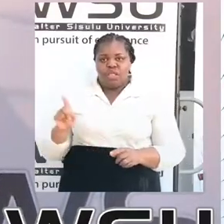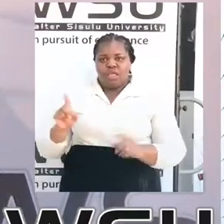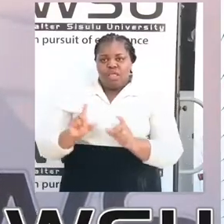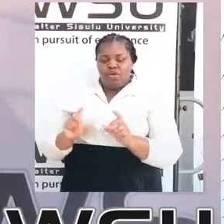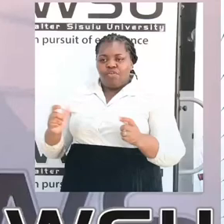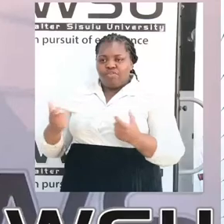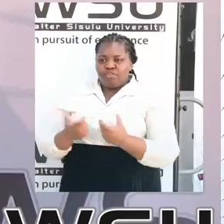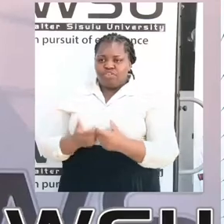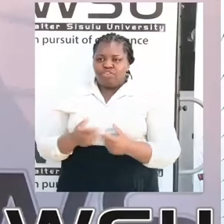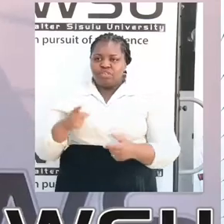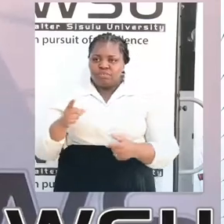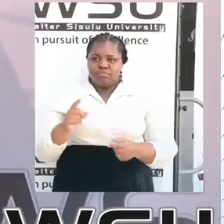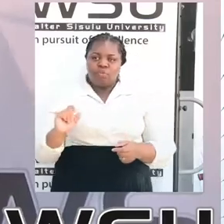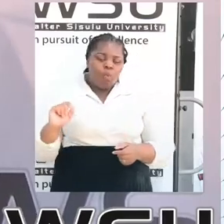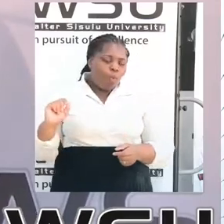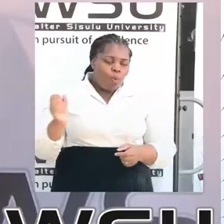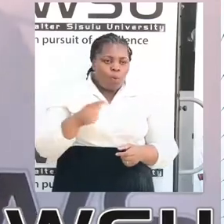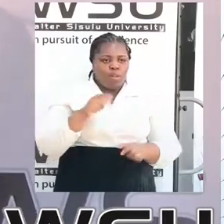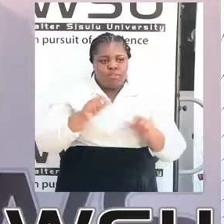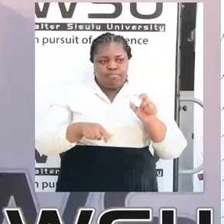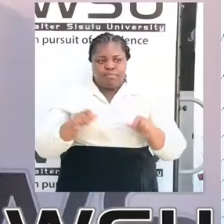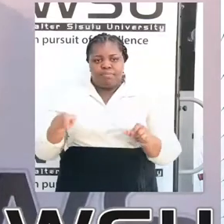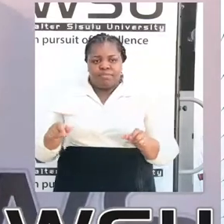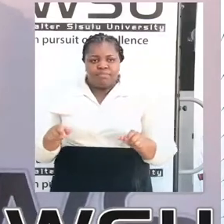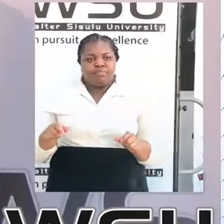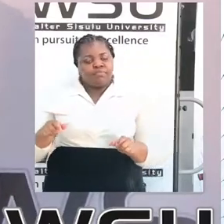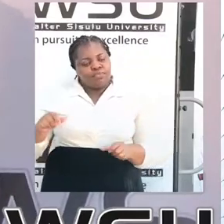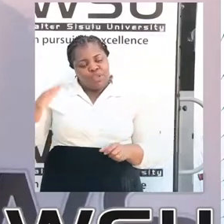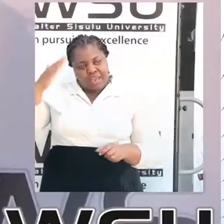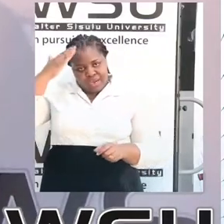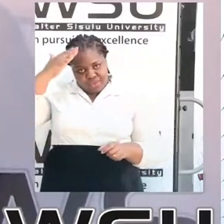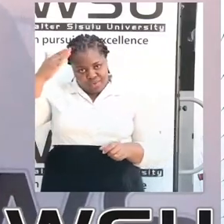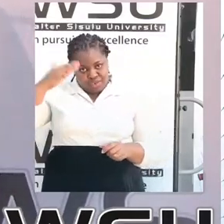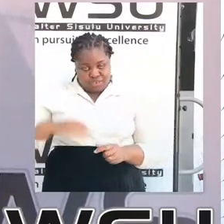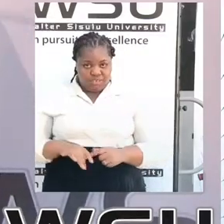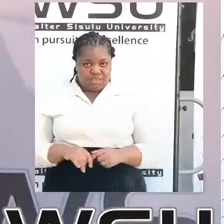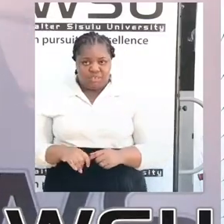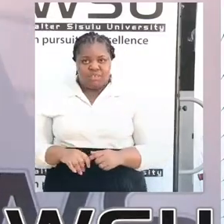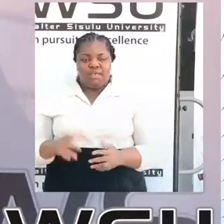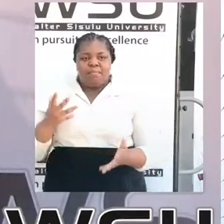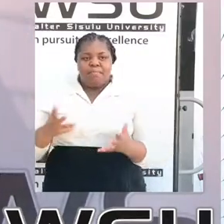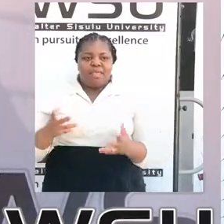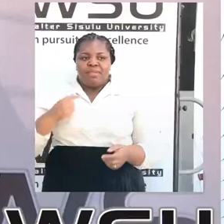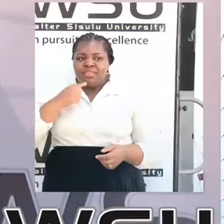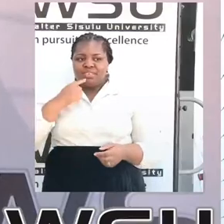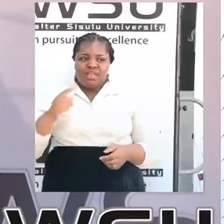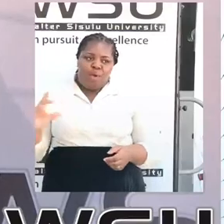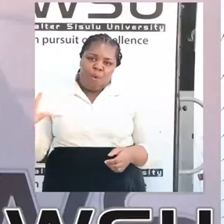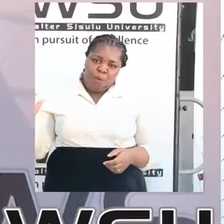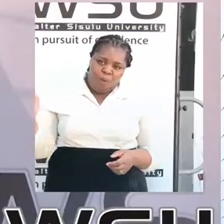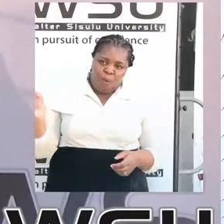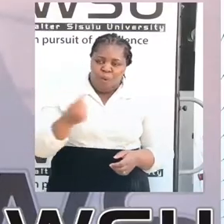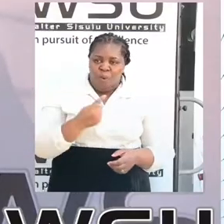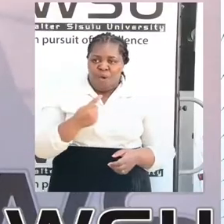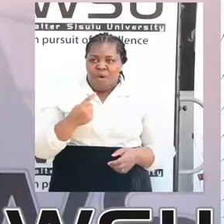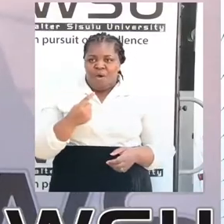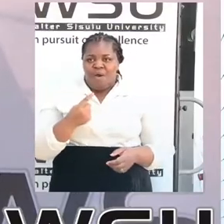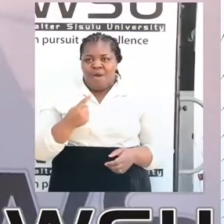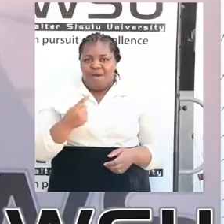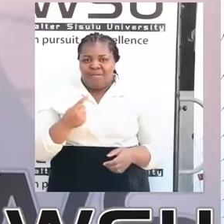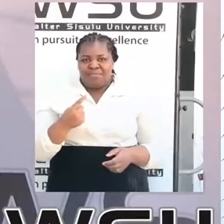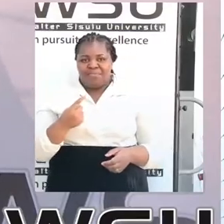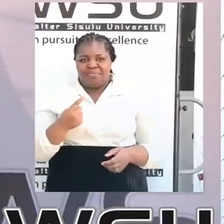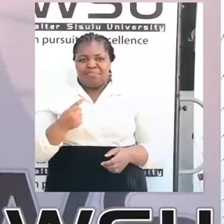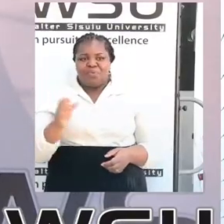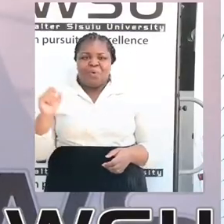i-convocation idibanisa wonke ubani osisithwalandwe mhlawumbi ke ndithe wonke ubani not wonke